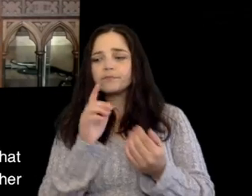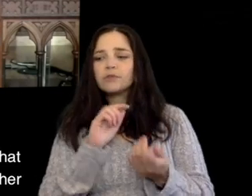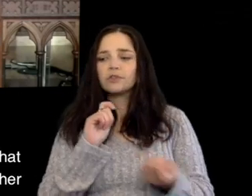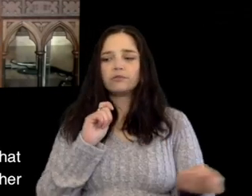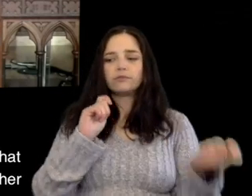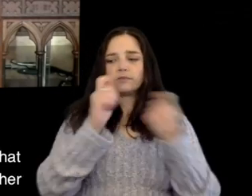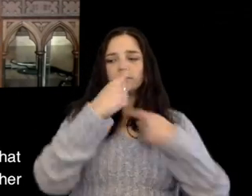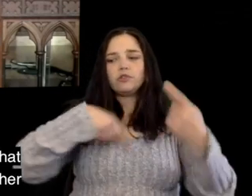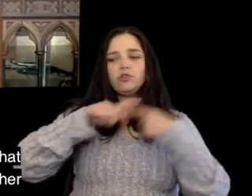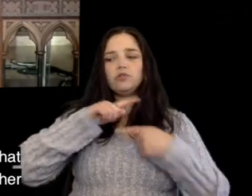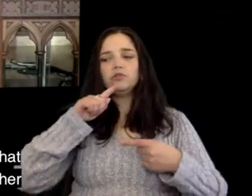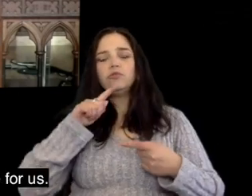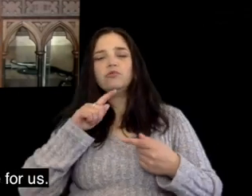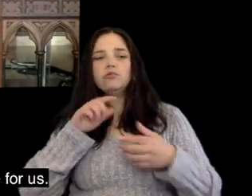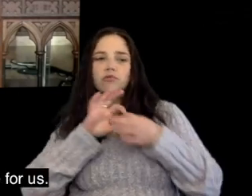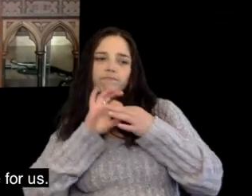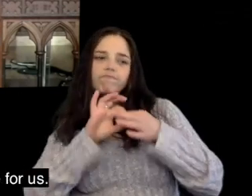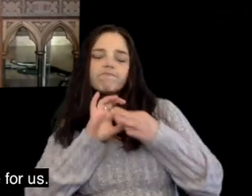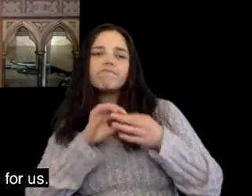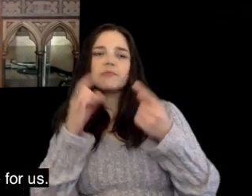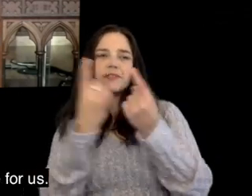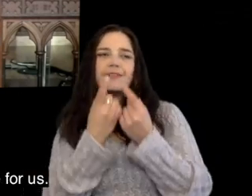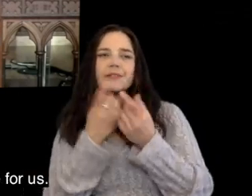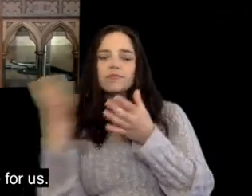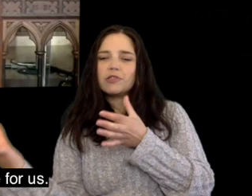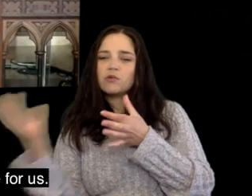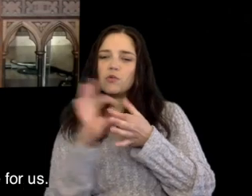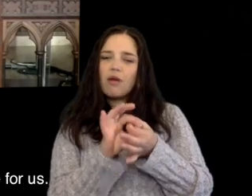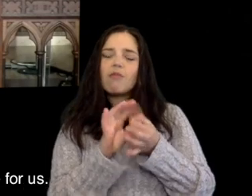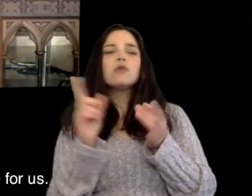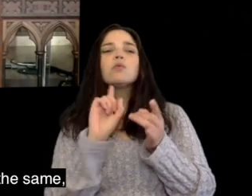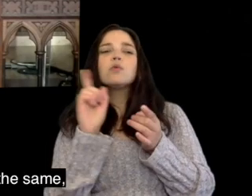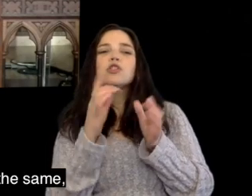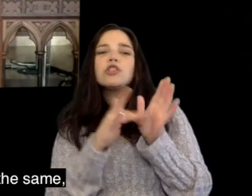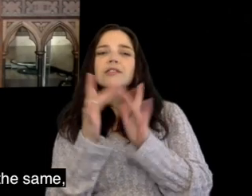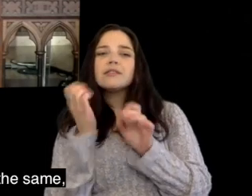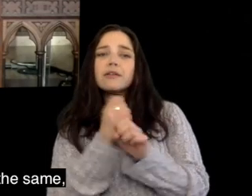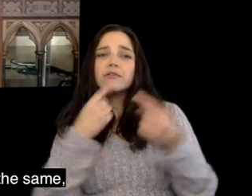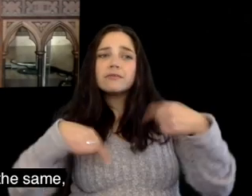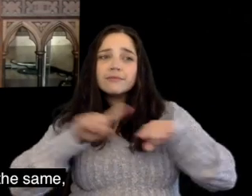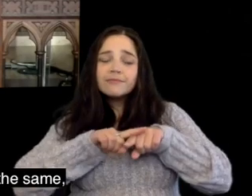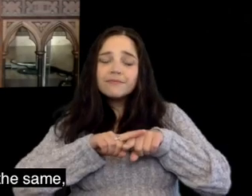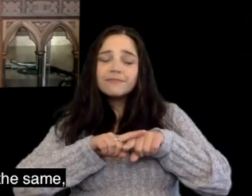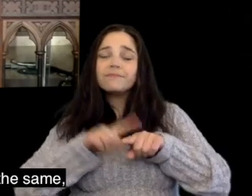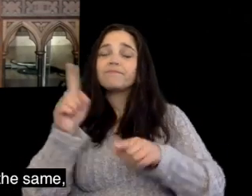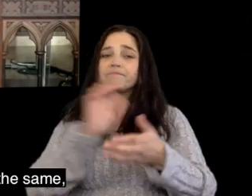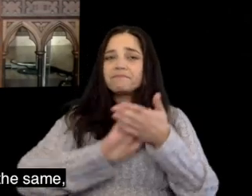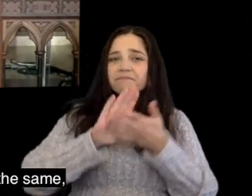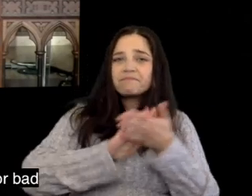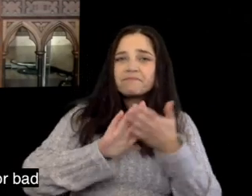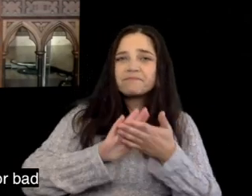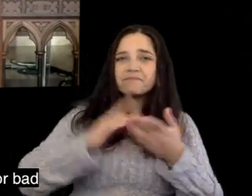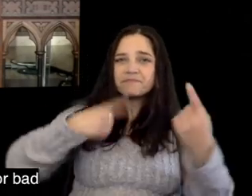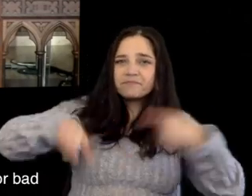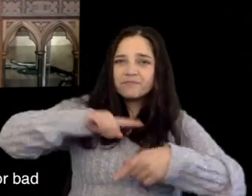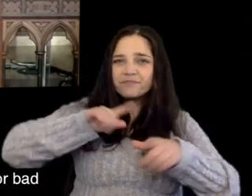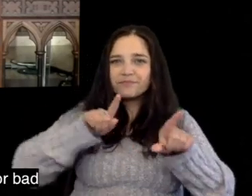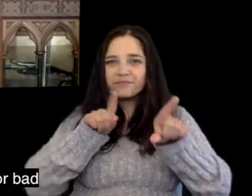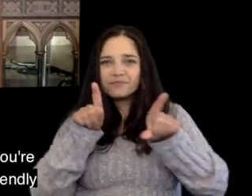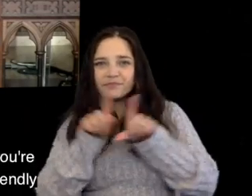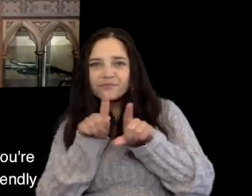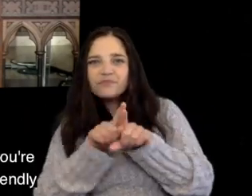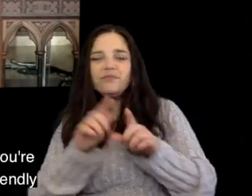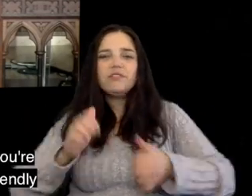our relationships, because the thing that brings us together is what Jesus has done for us. And that means we're all the